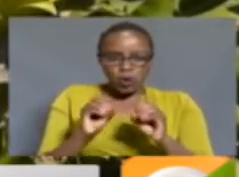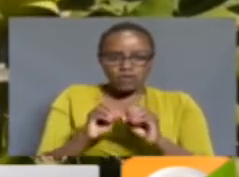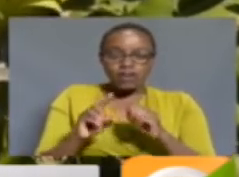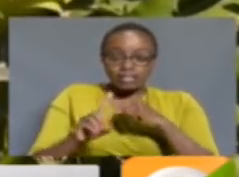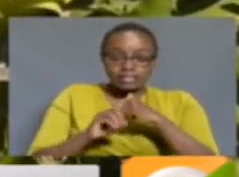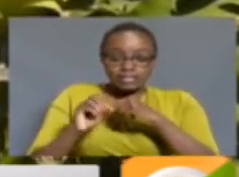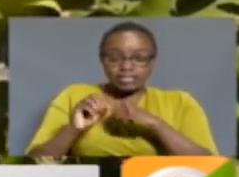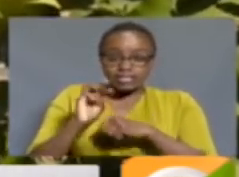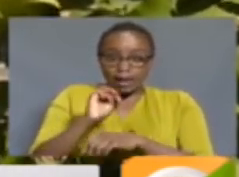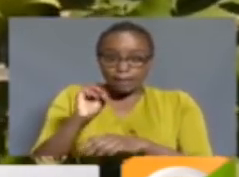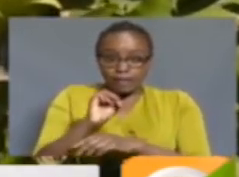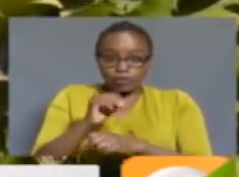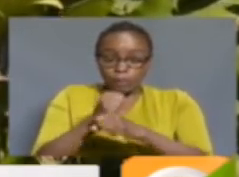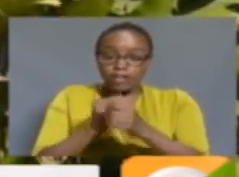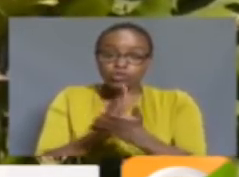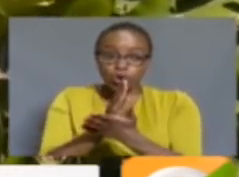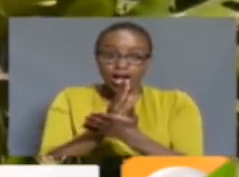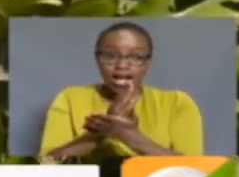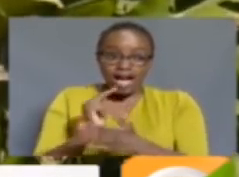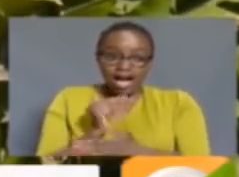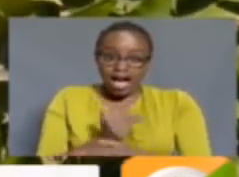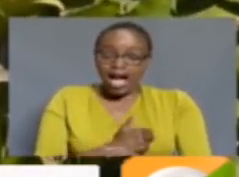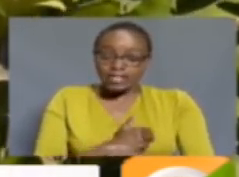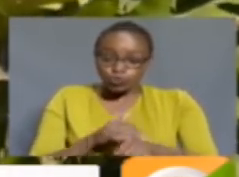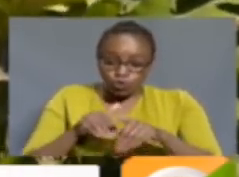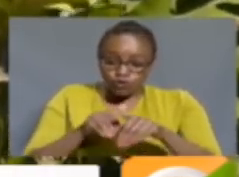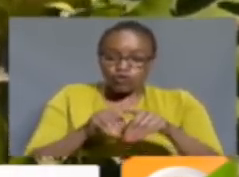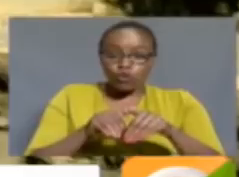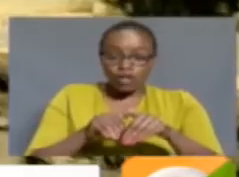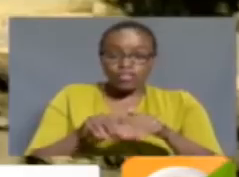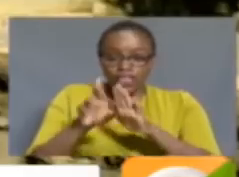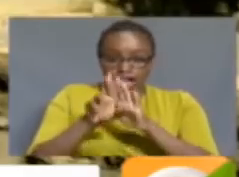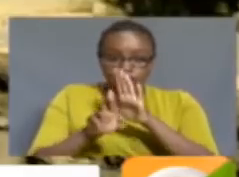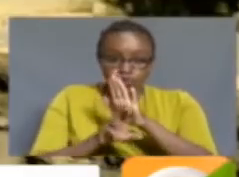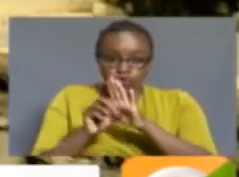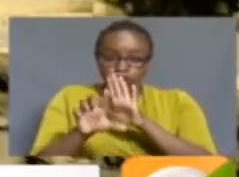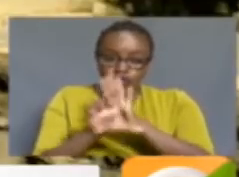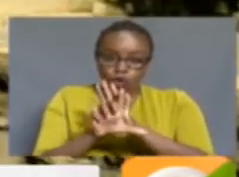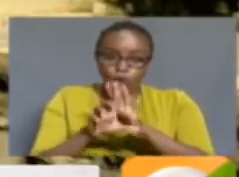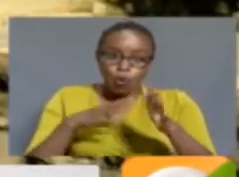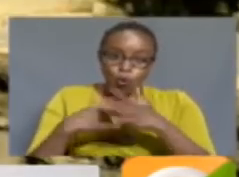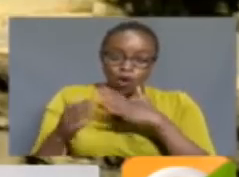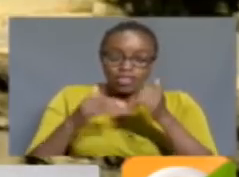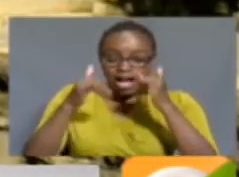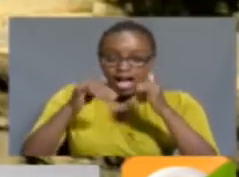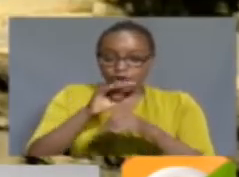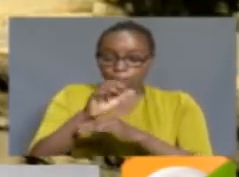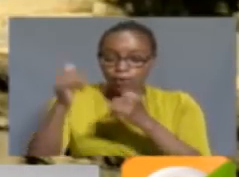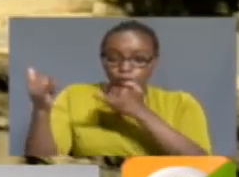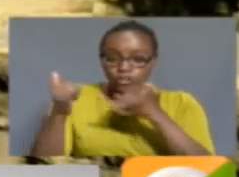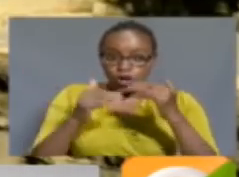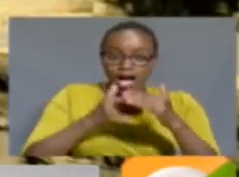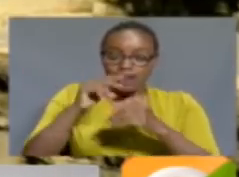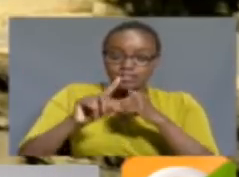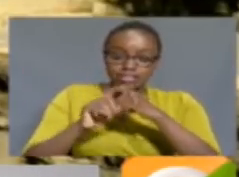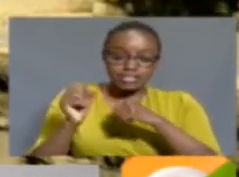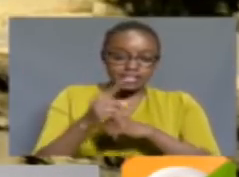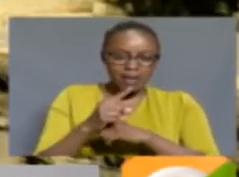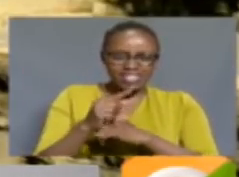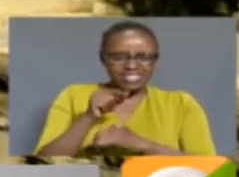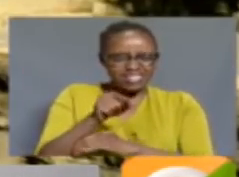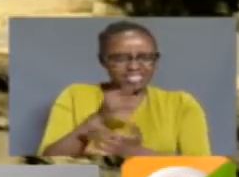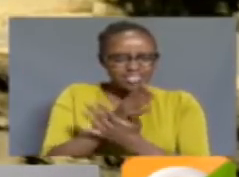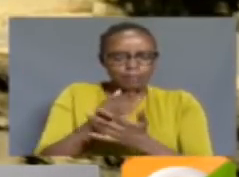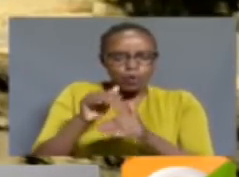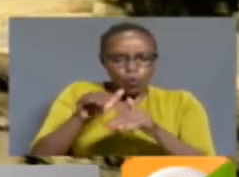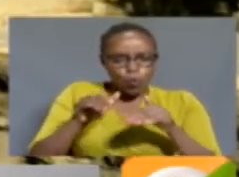60 million to ensure that we are complying with the rule of law. Whether a new bill will be reintroduced after 6 months is something we